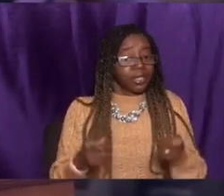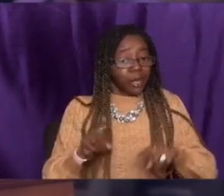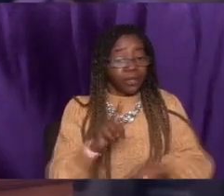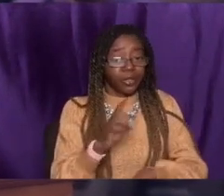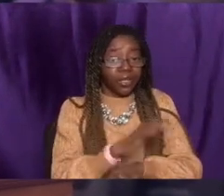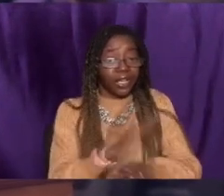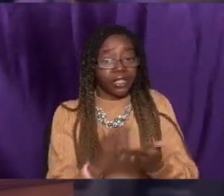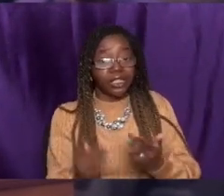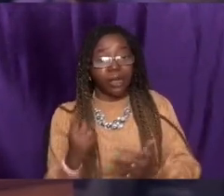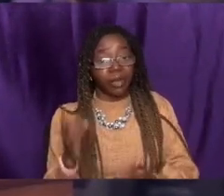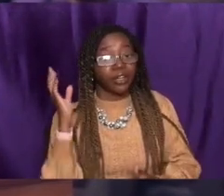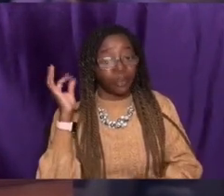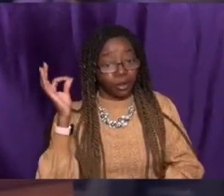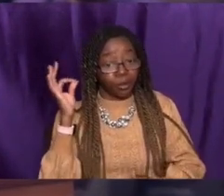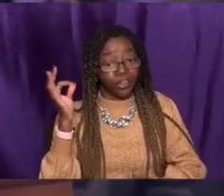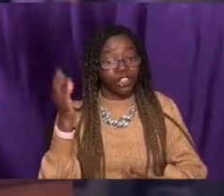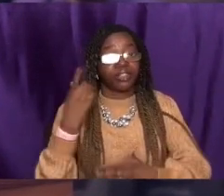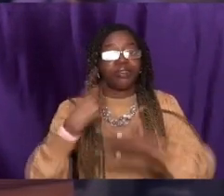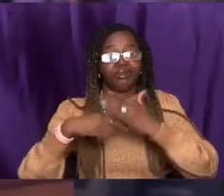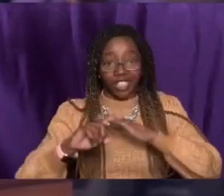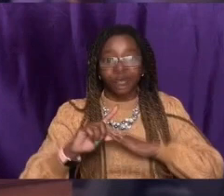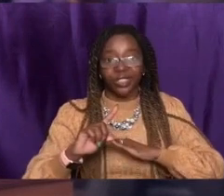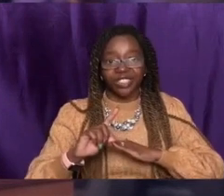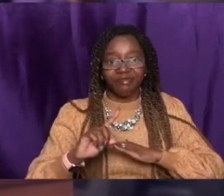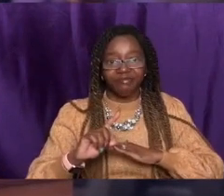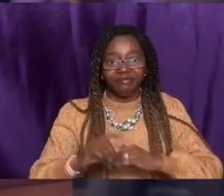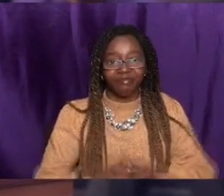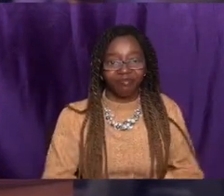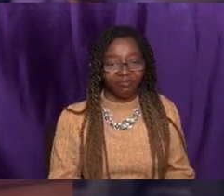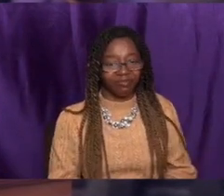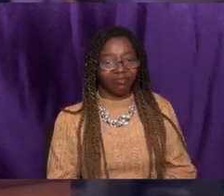tonight, somebody gonna preach next week.